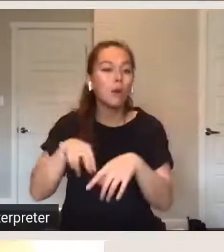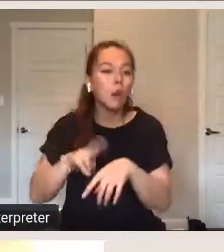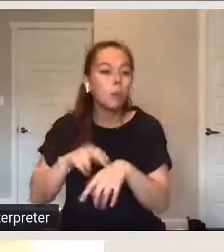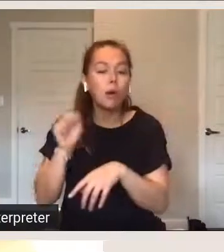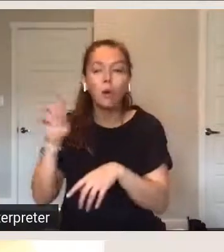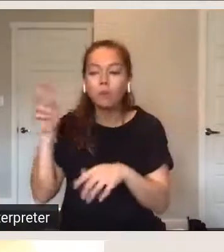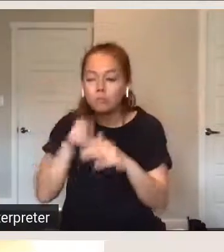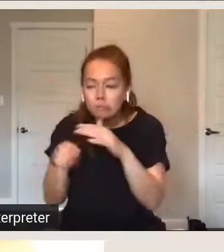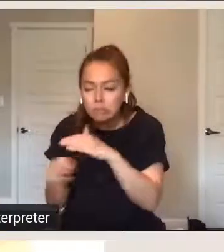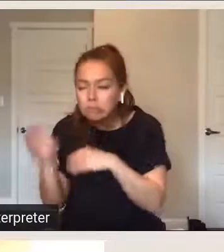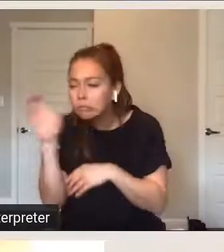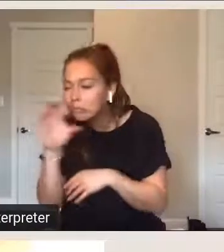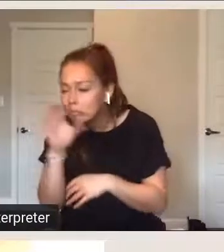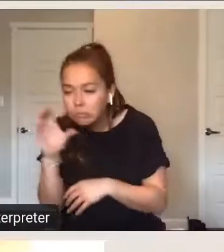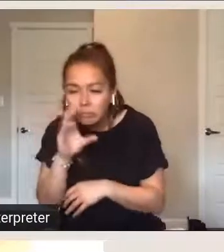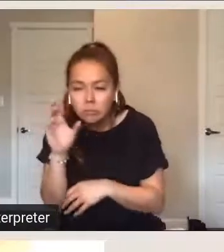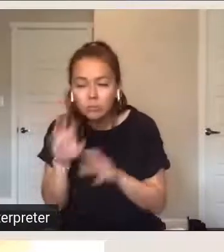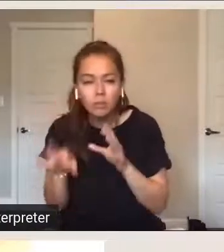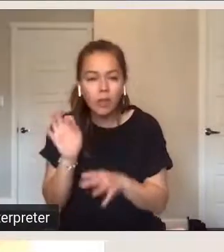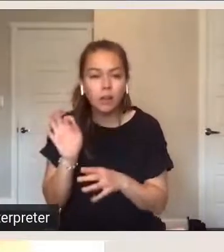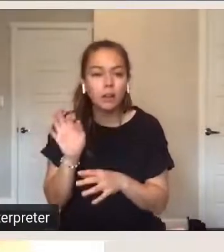that I've been pursuing over the last little while.